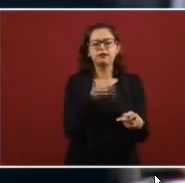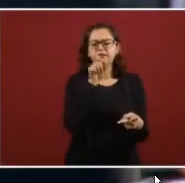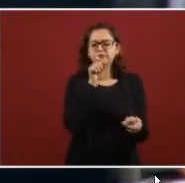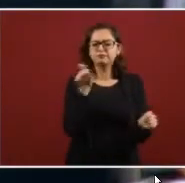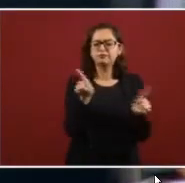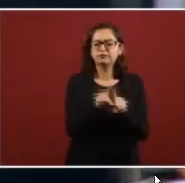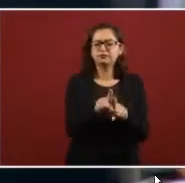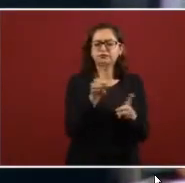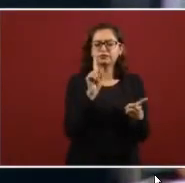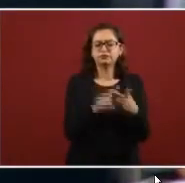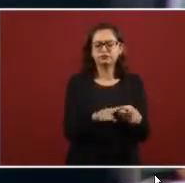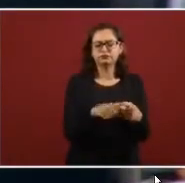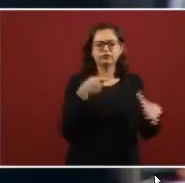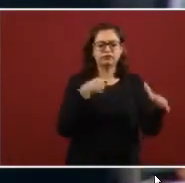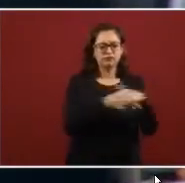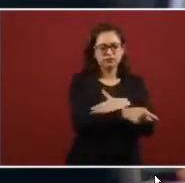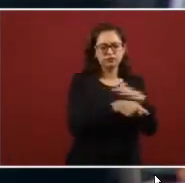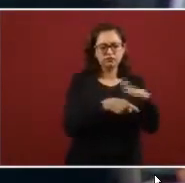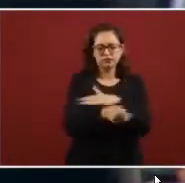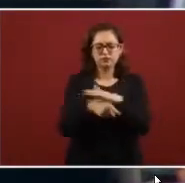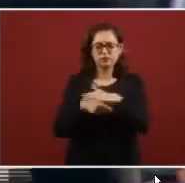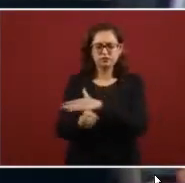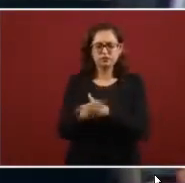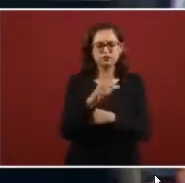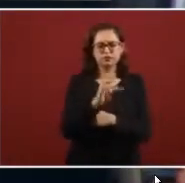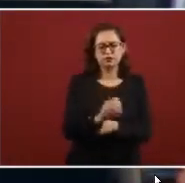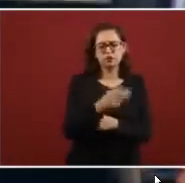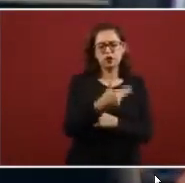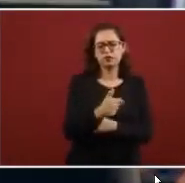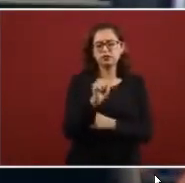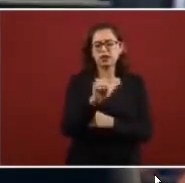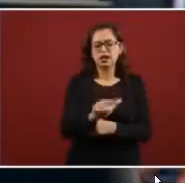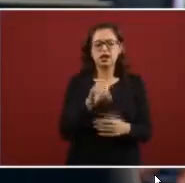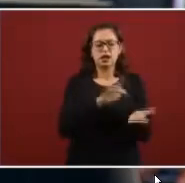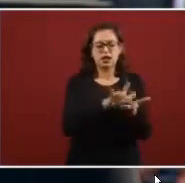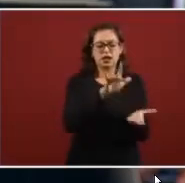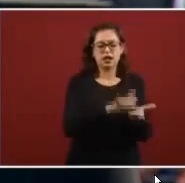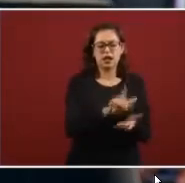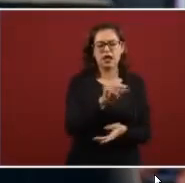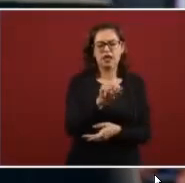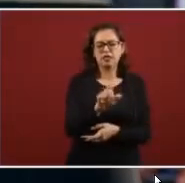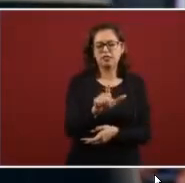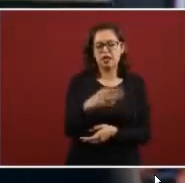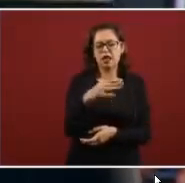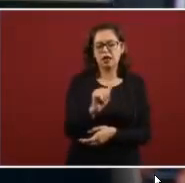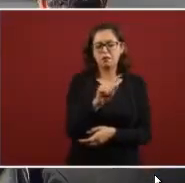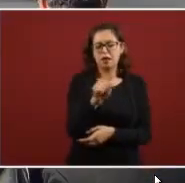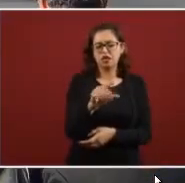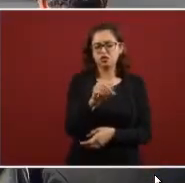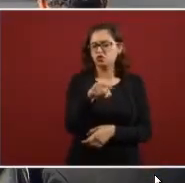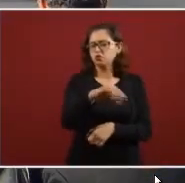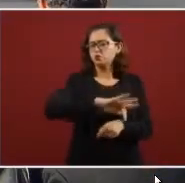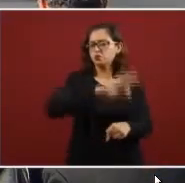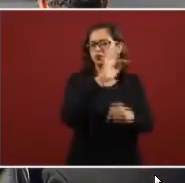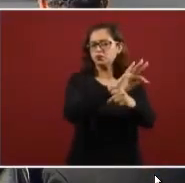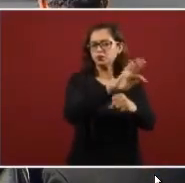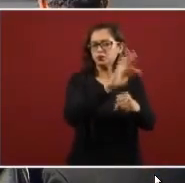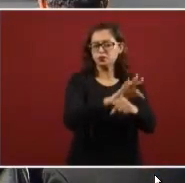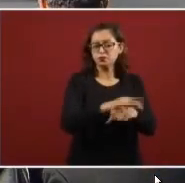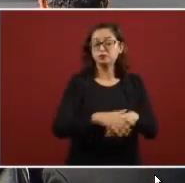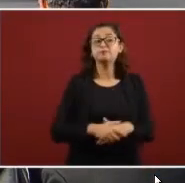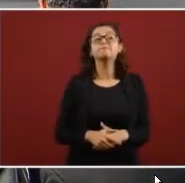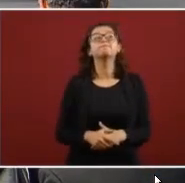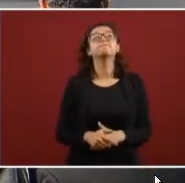las acusaciones de financiamiento ilegal. Something por ejemplo, about somebody else had some illegal financing. Yes.